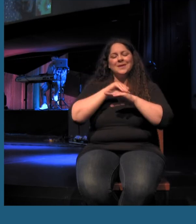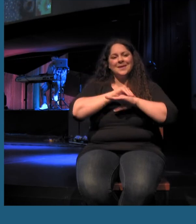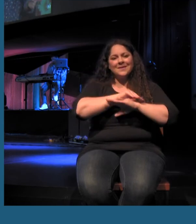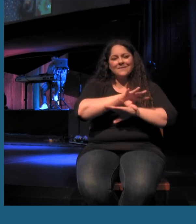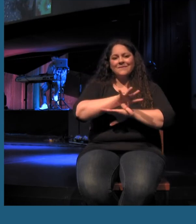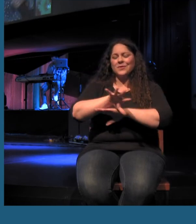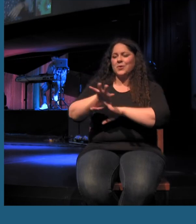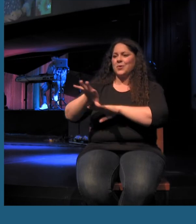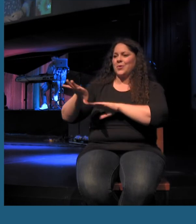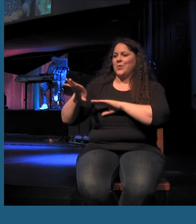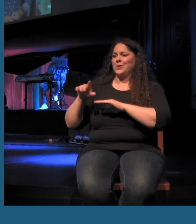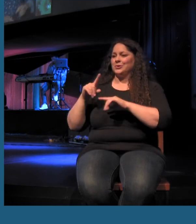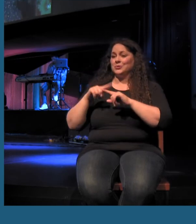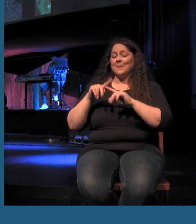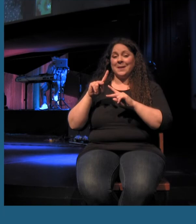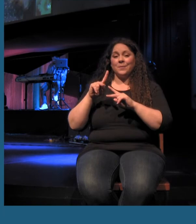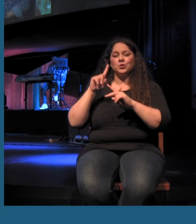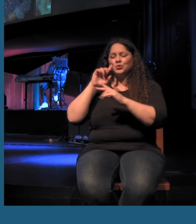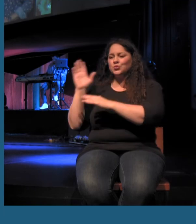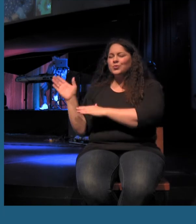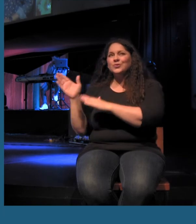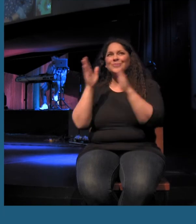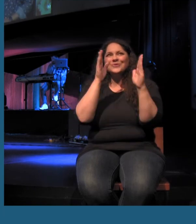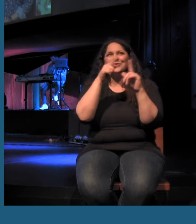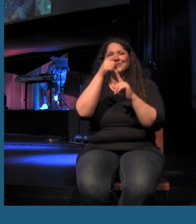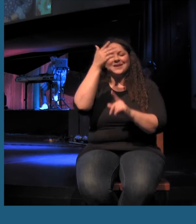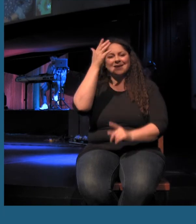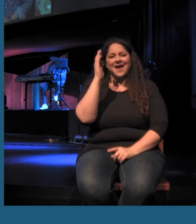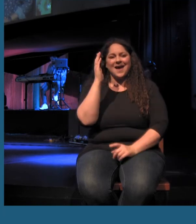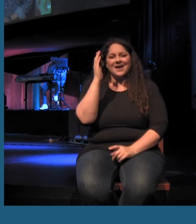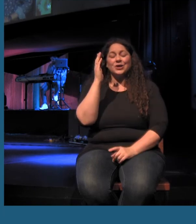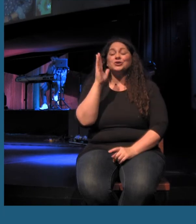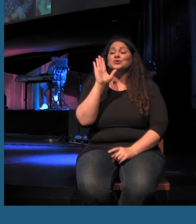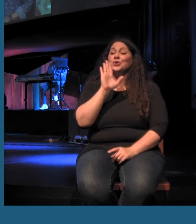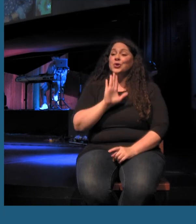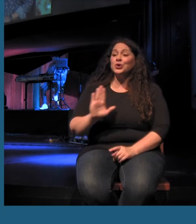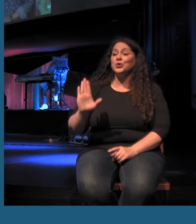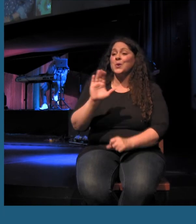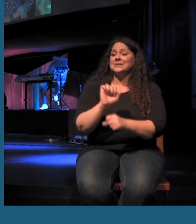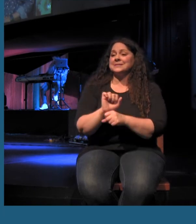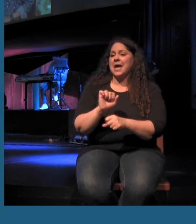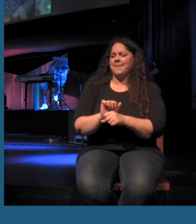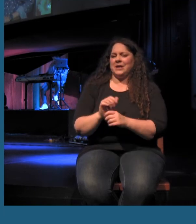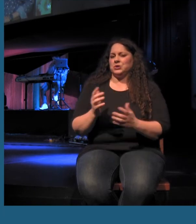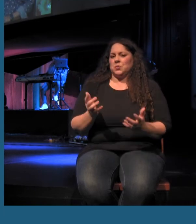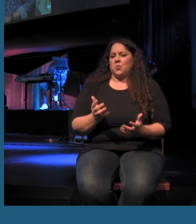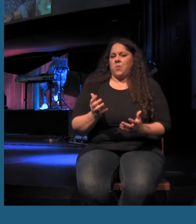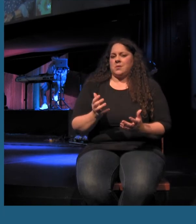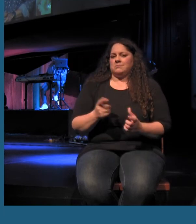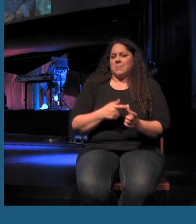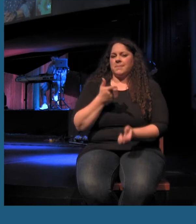that will point people to God. What is your assignment from God?